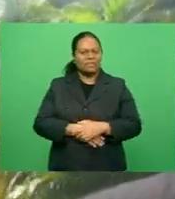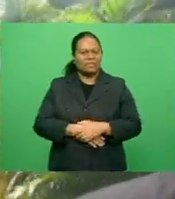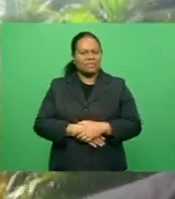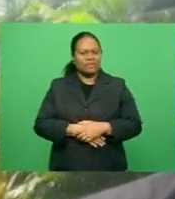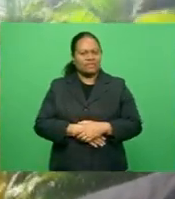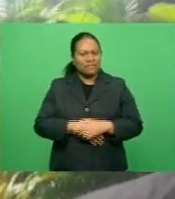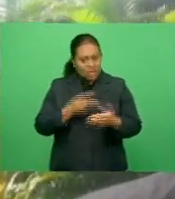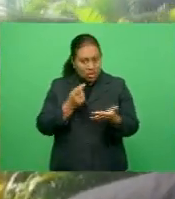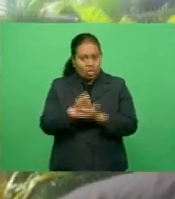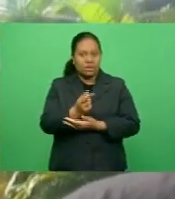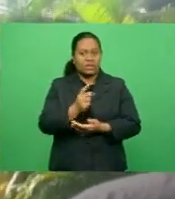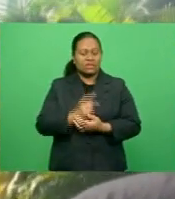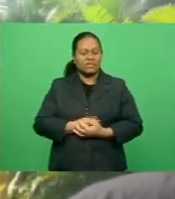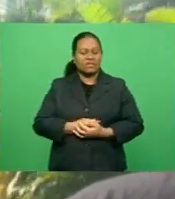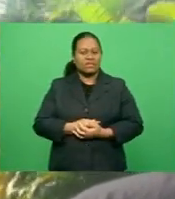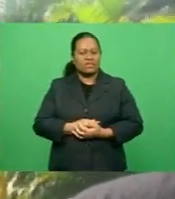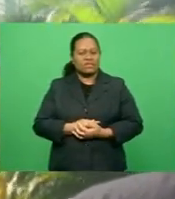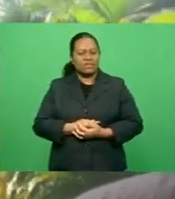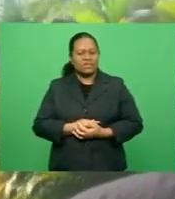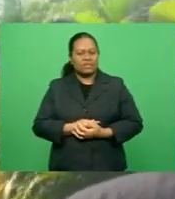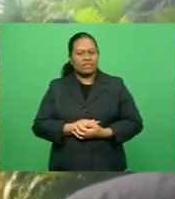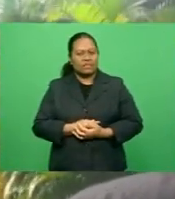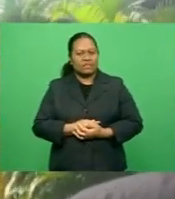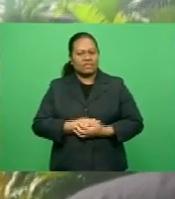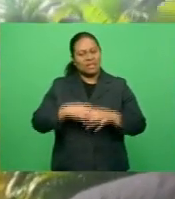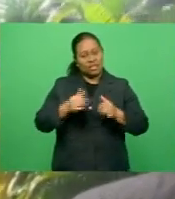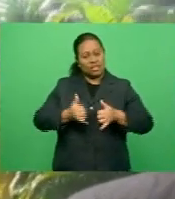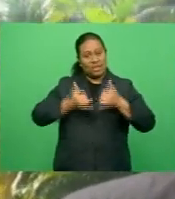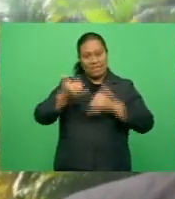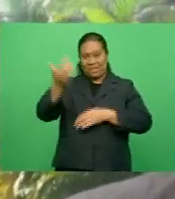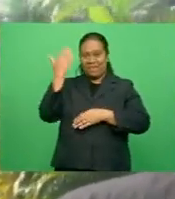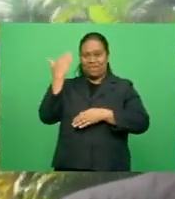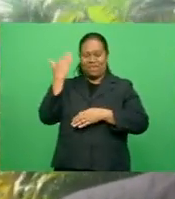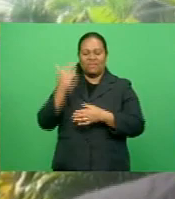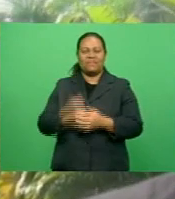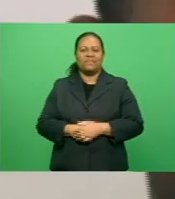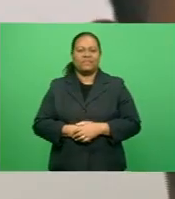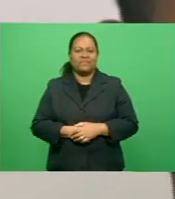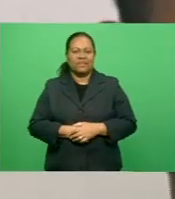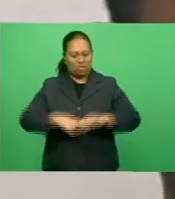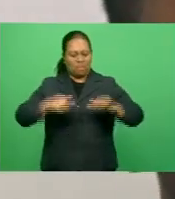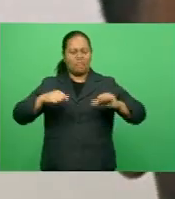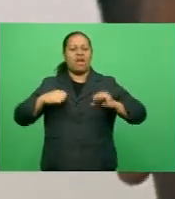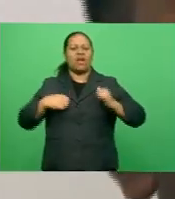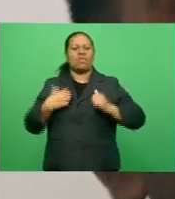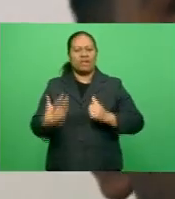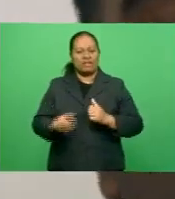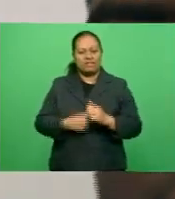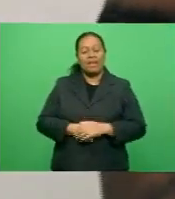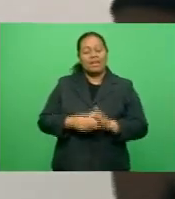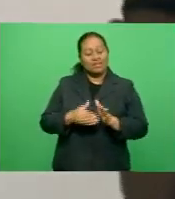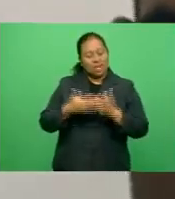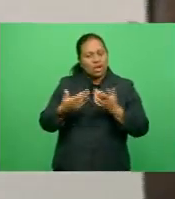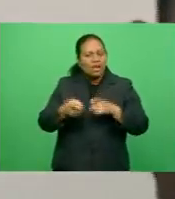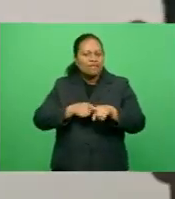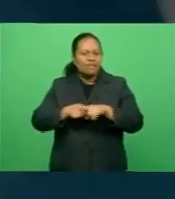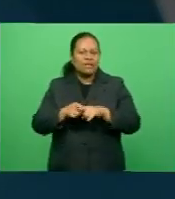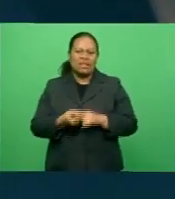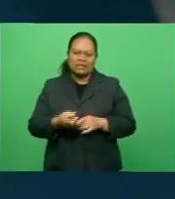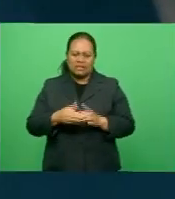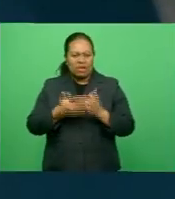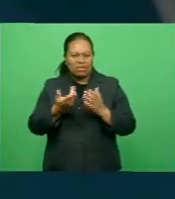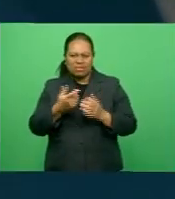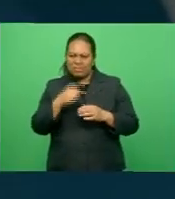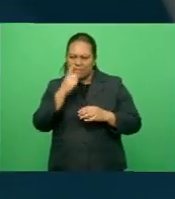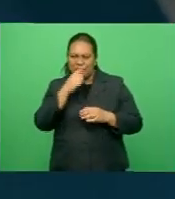be honest, while I was out here, while I was champion, while I was up there, the pride got to me. Singh says he has let down a lot of people, including his